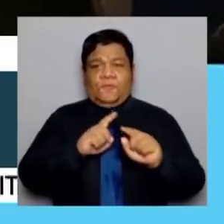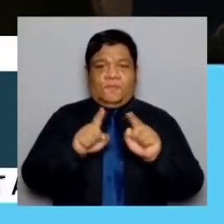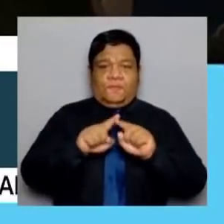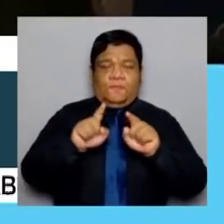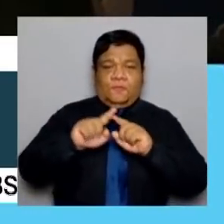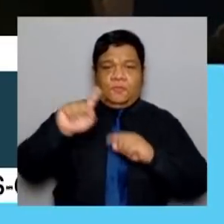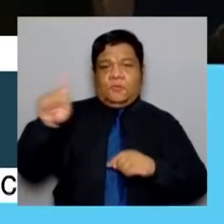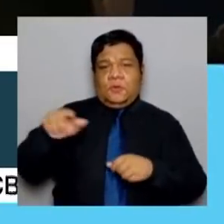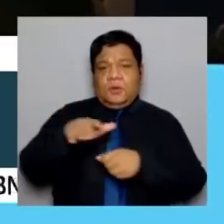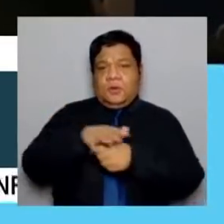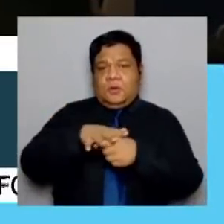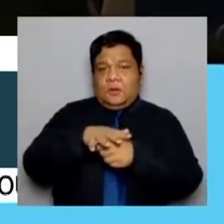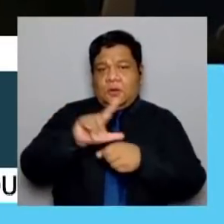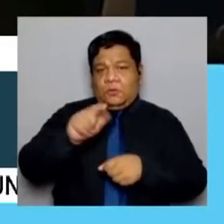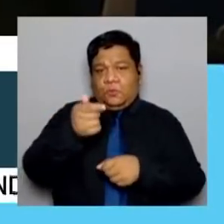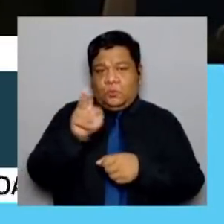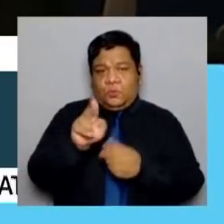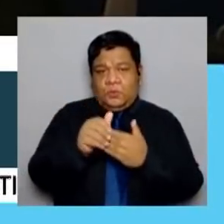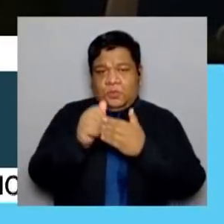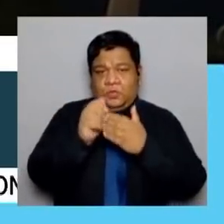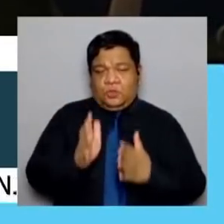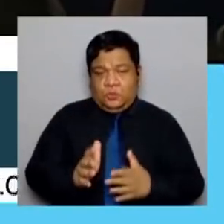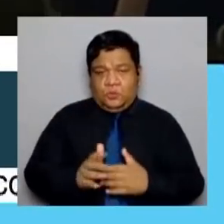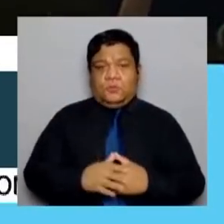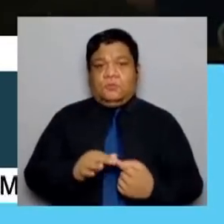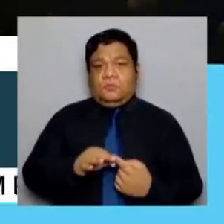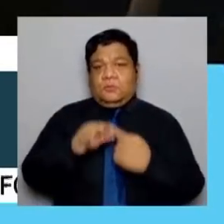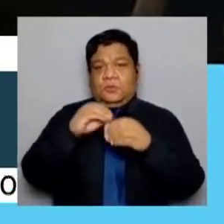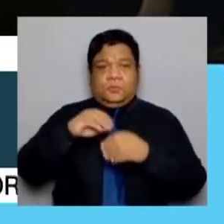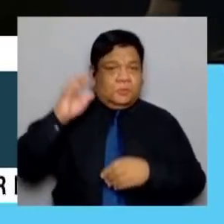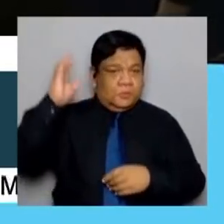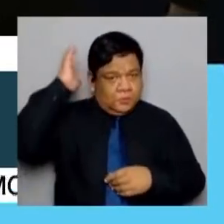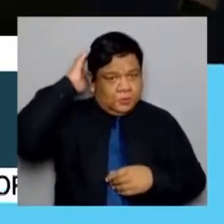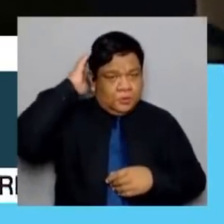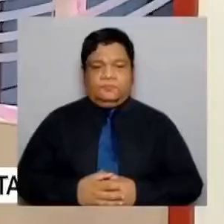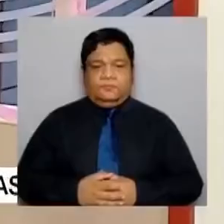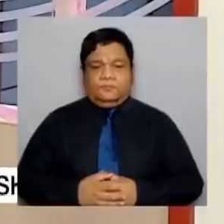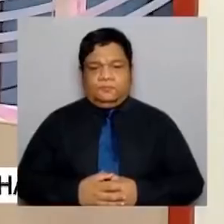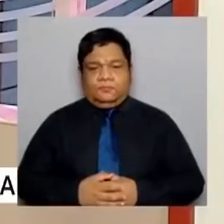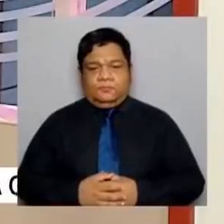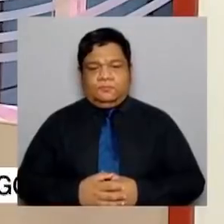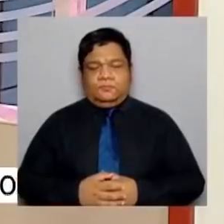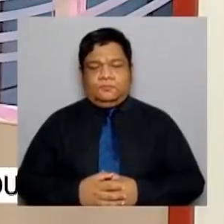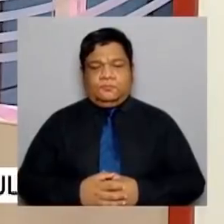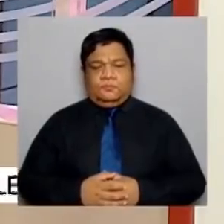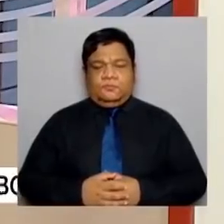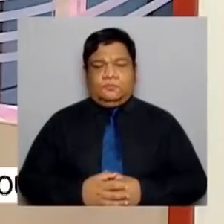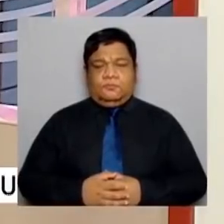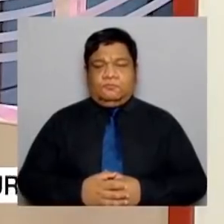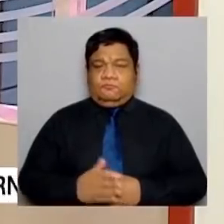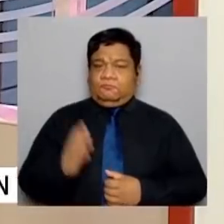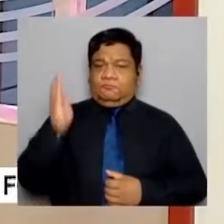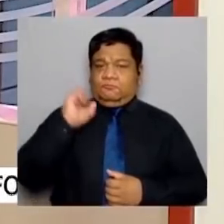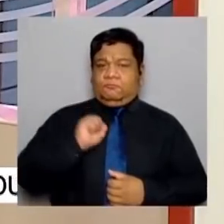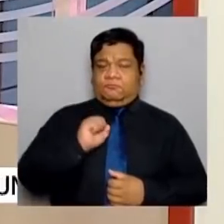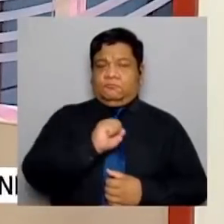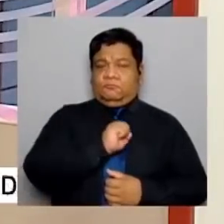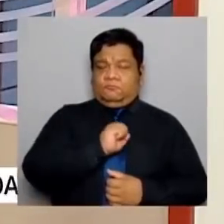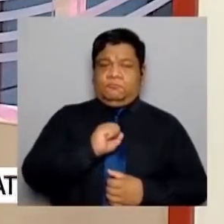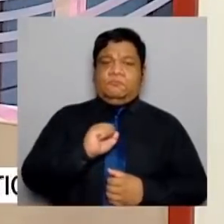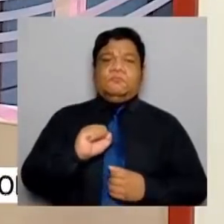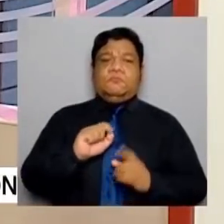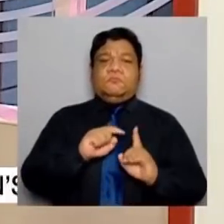local leader sa iba't ibang bahagi ng bansa, lalo na sa Mindanao at sa Visayas. Former Senator and billionaire Manny Villar